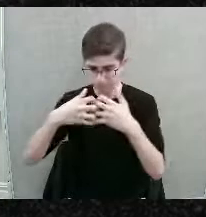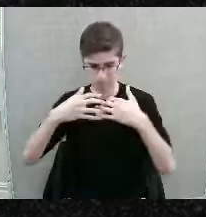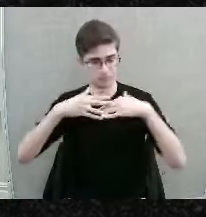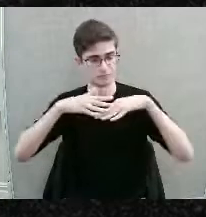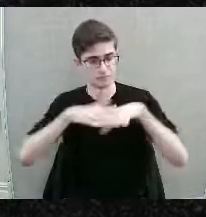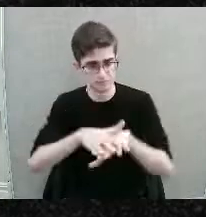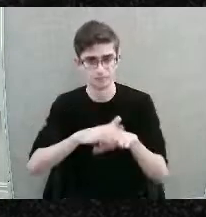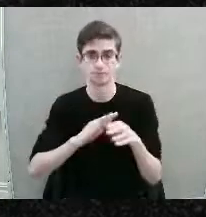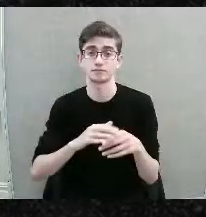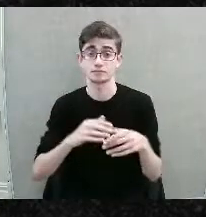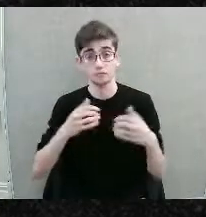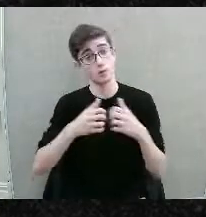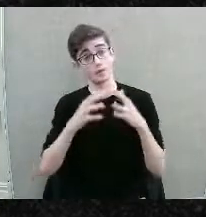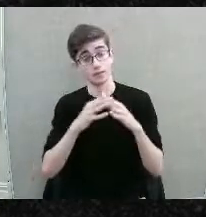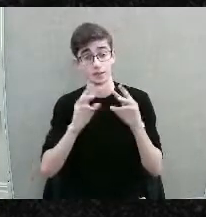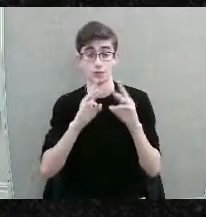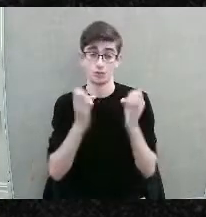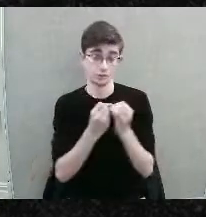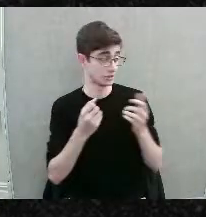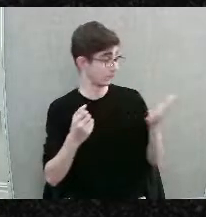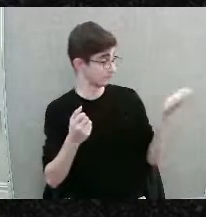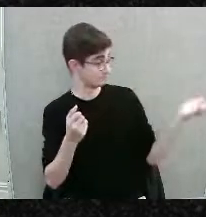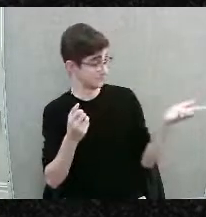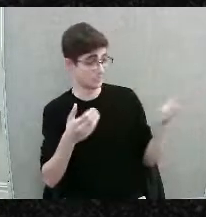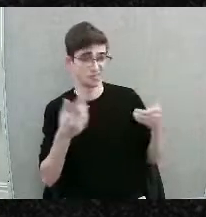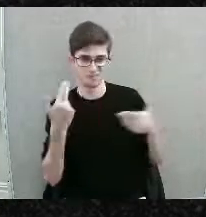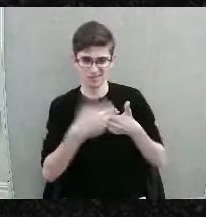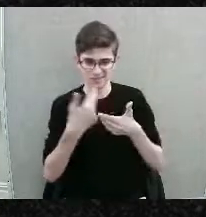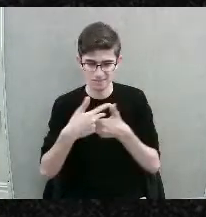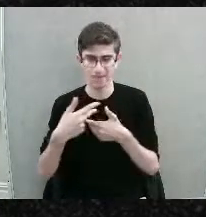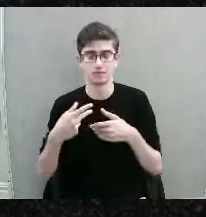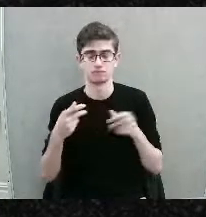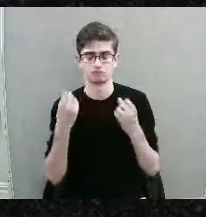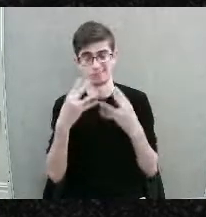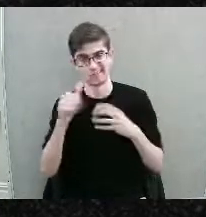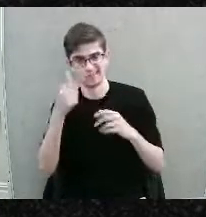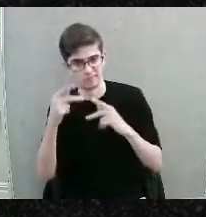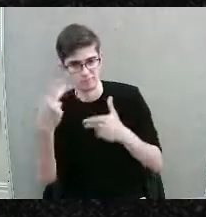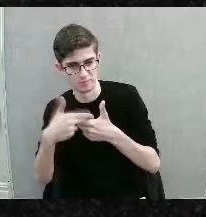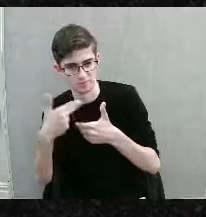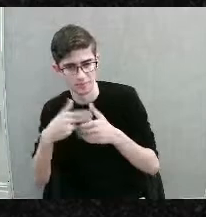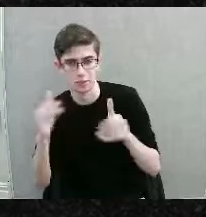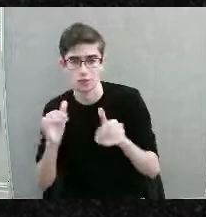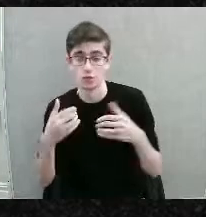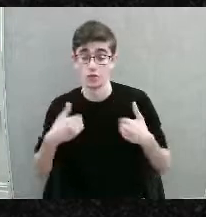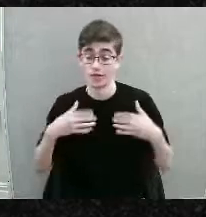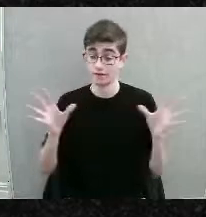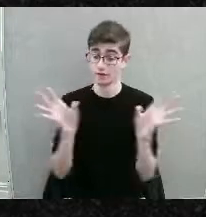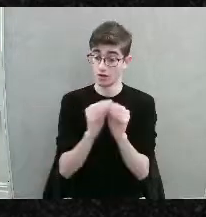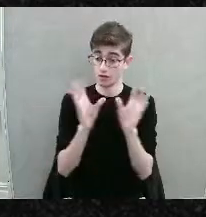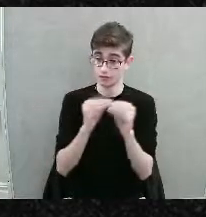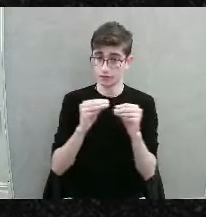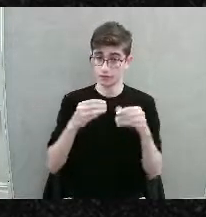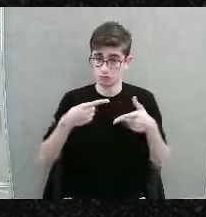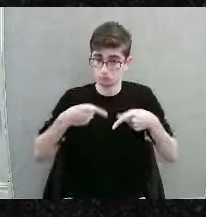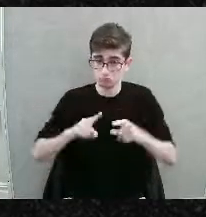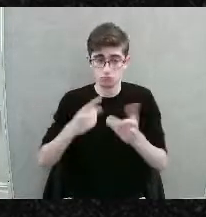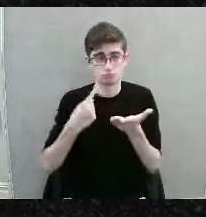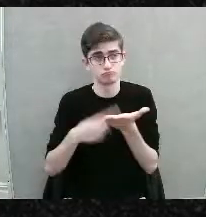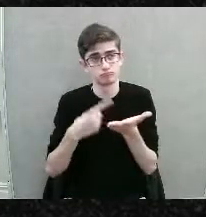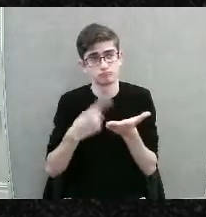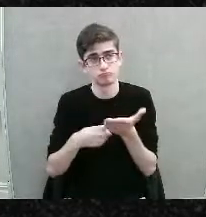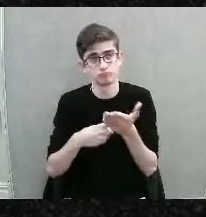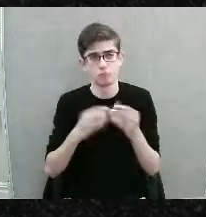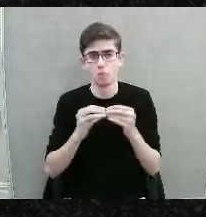workshop, again, in which our colleagues here participated and many other people. It included conferences along the way in which